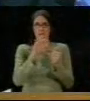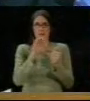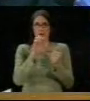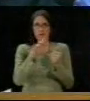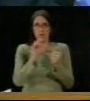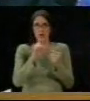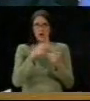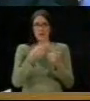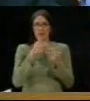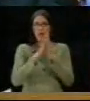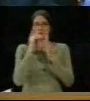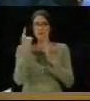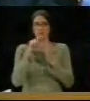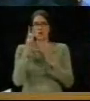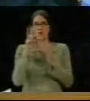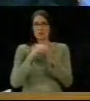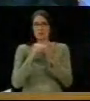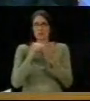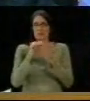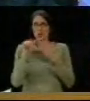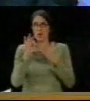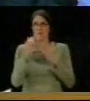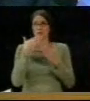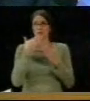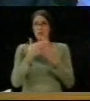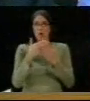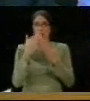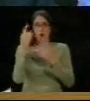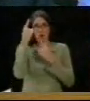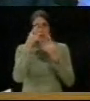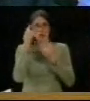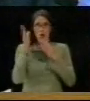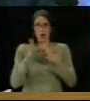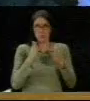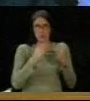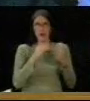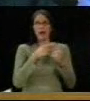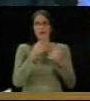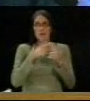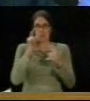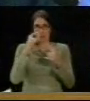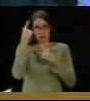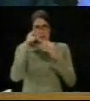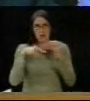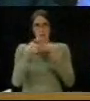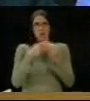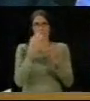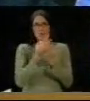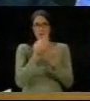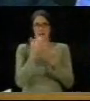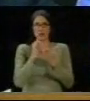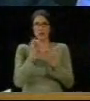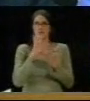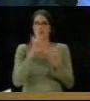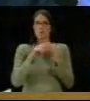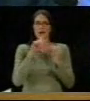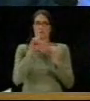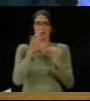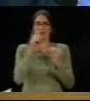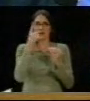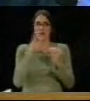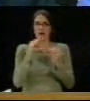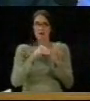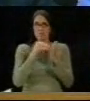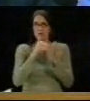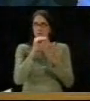If this is a well thought out plan, then it should be well thought out as far as the financing. We're talking, $7.5 million today, but it's